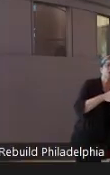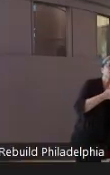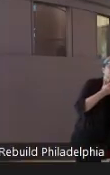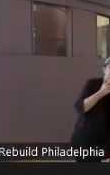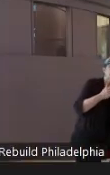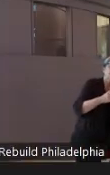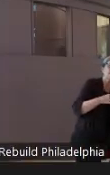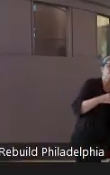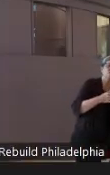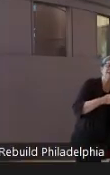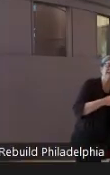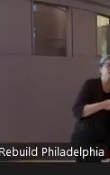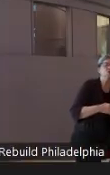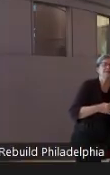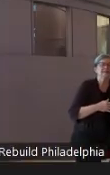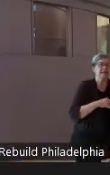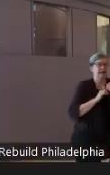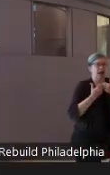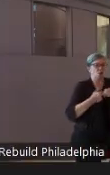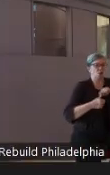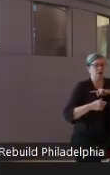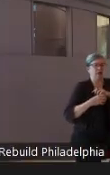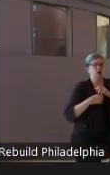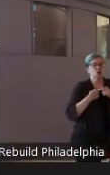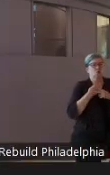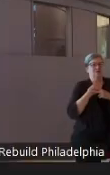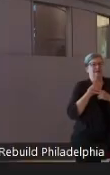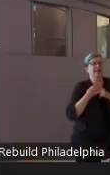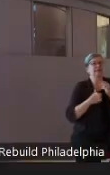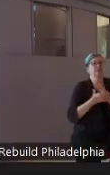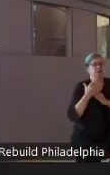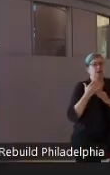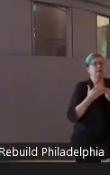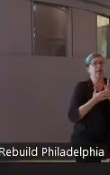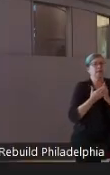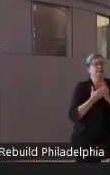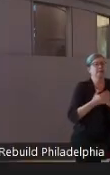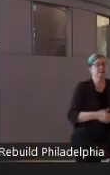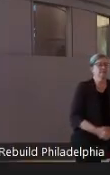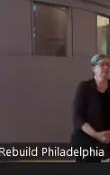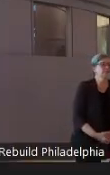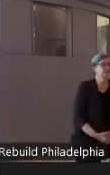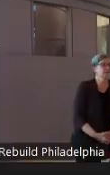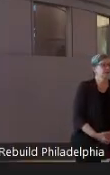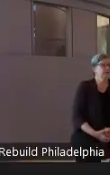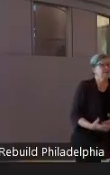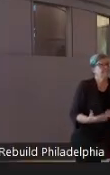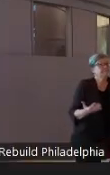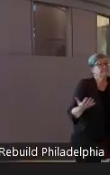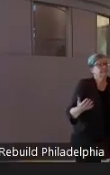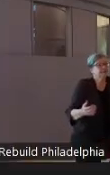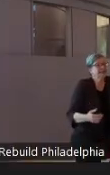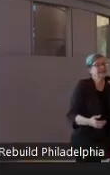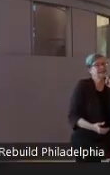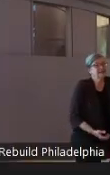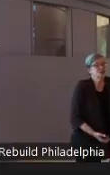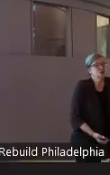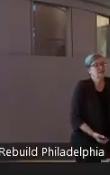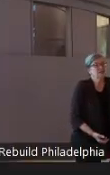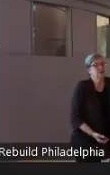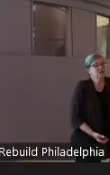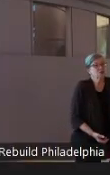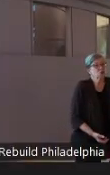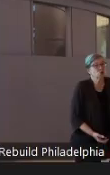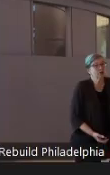to retain some of those elements. But we also know, we are in the 21st century and we want to provide a